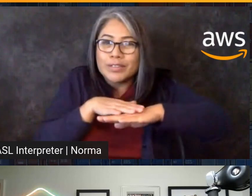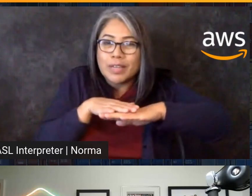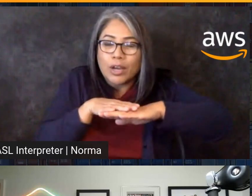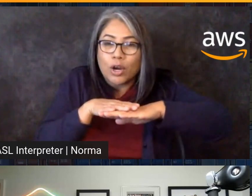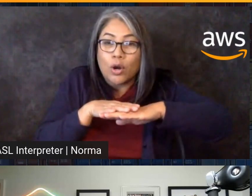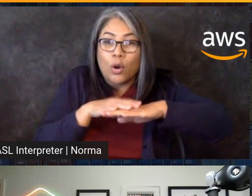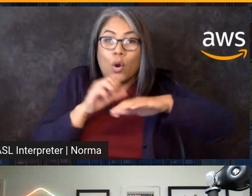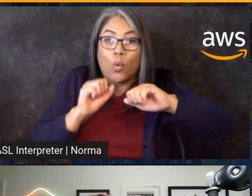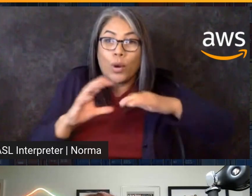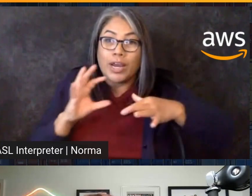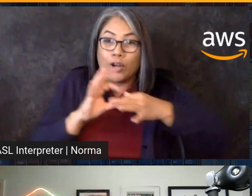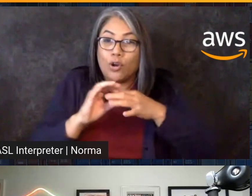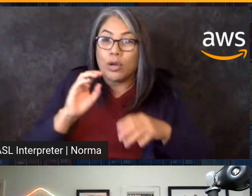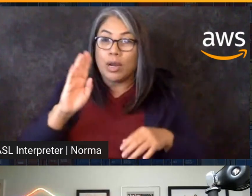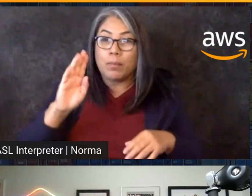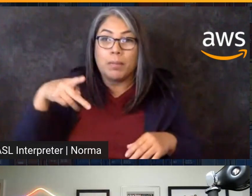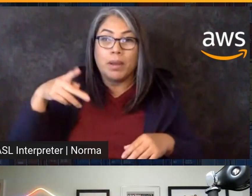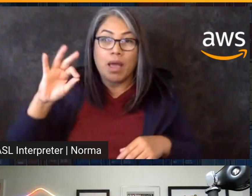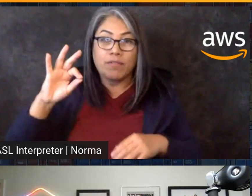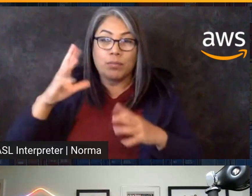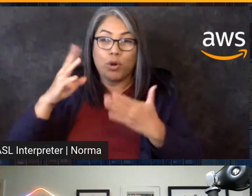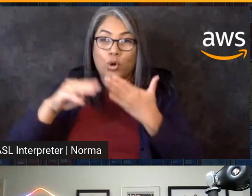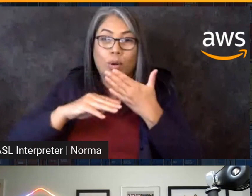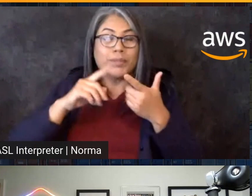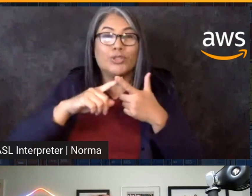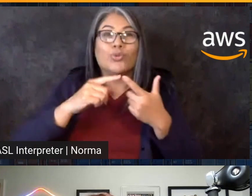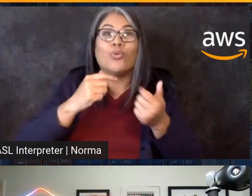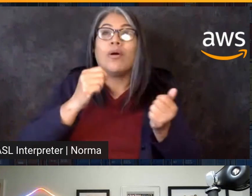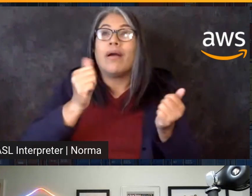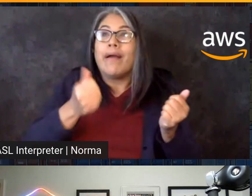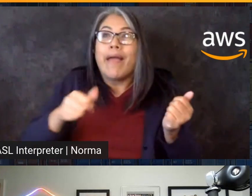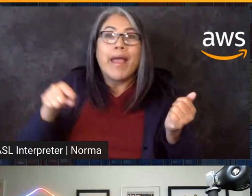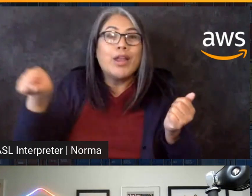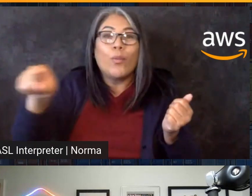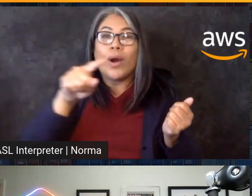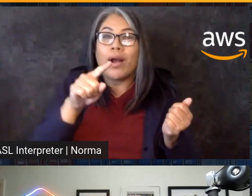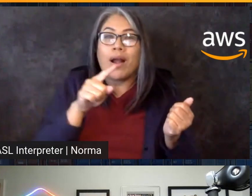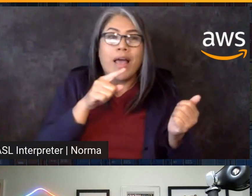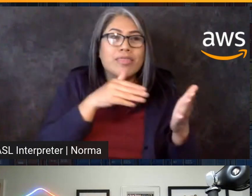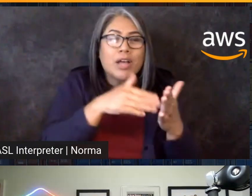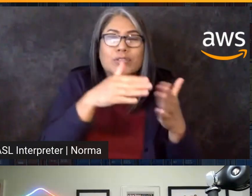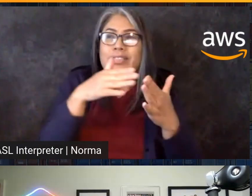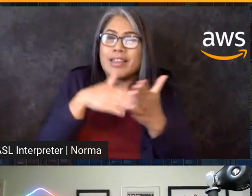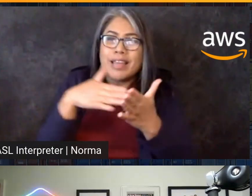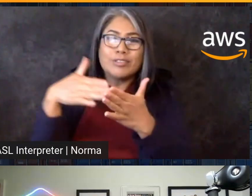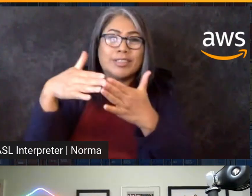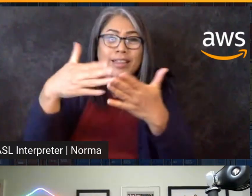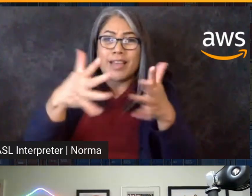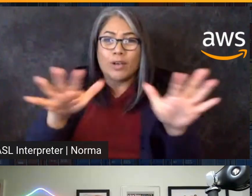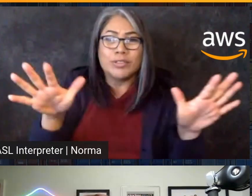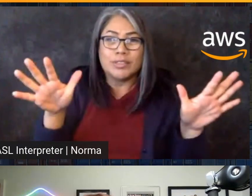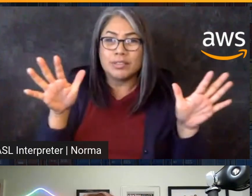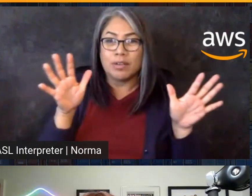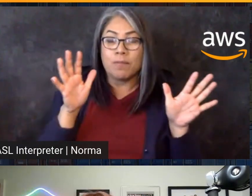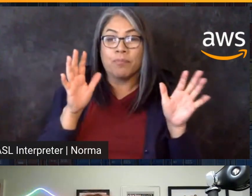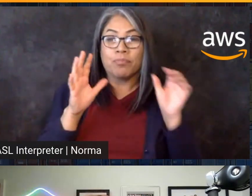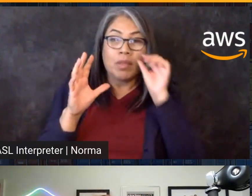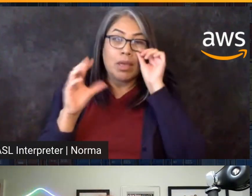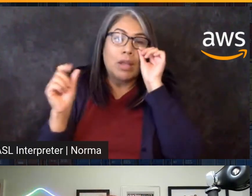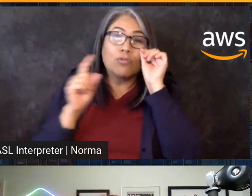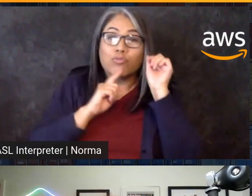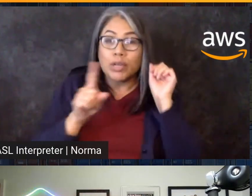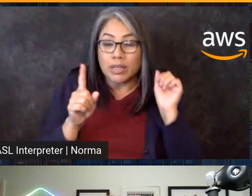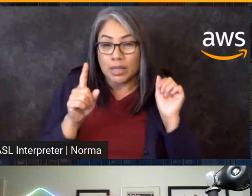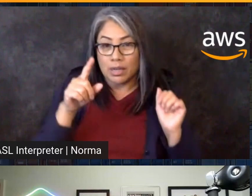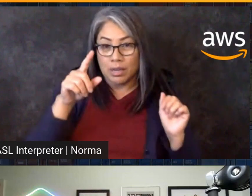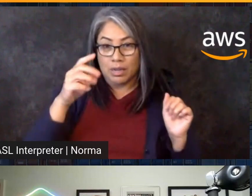programs into anywhere, thousands and thousands of places. And really, the art of eBPF is